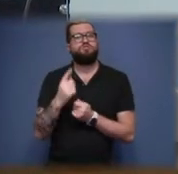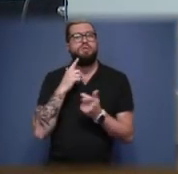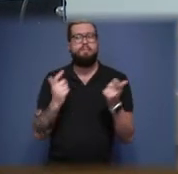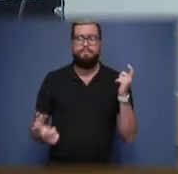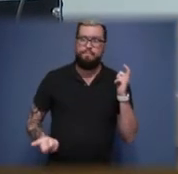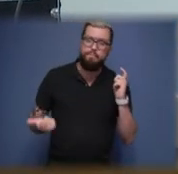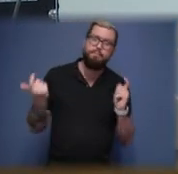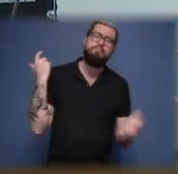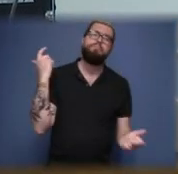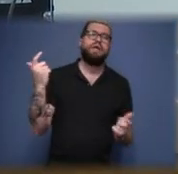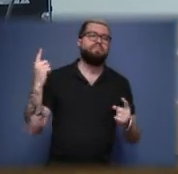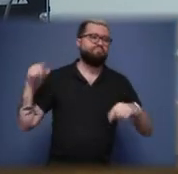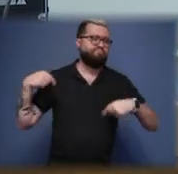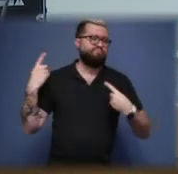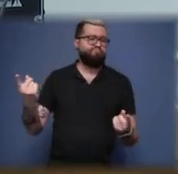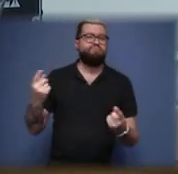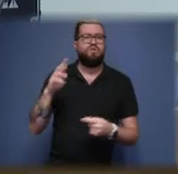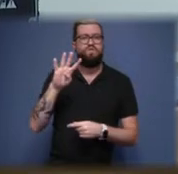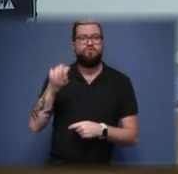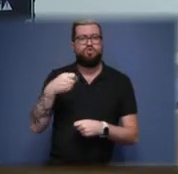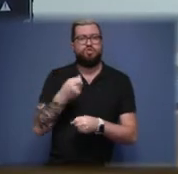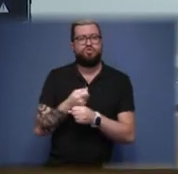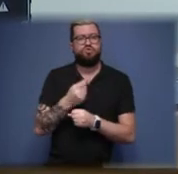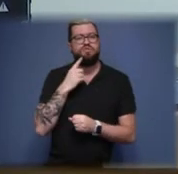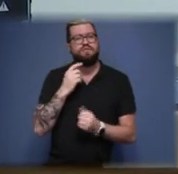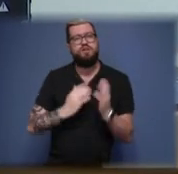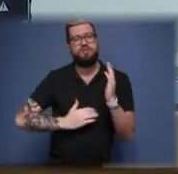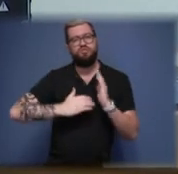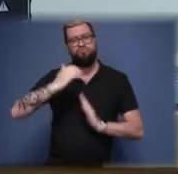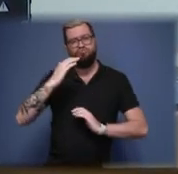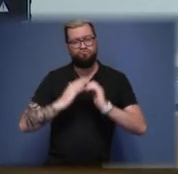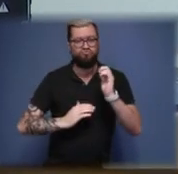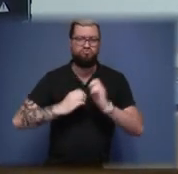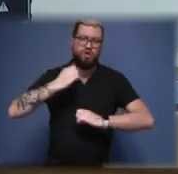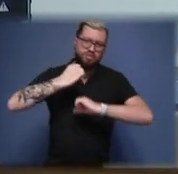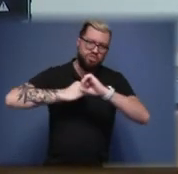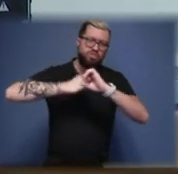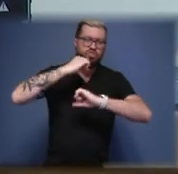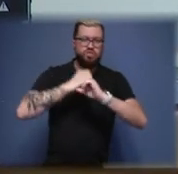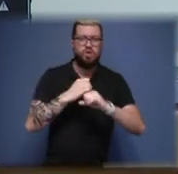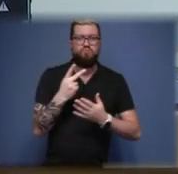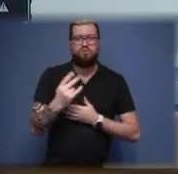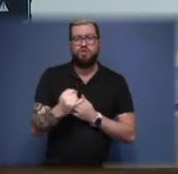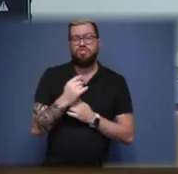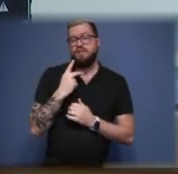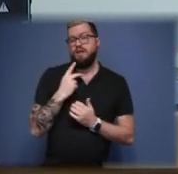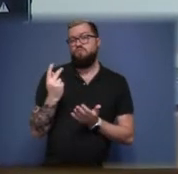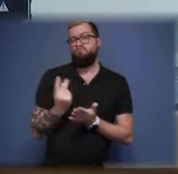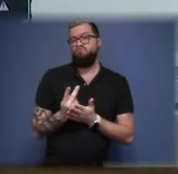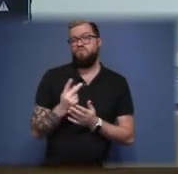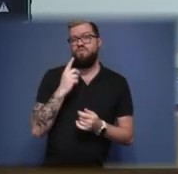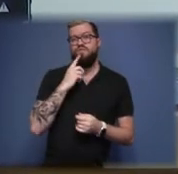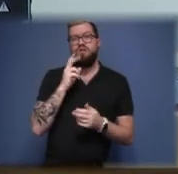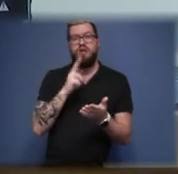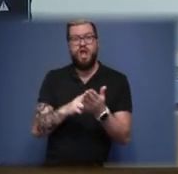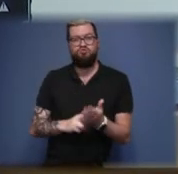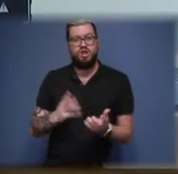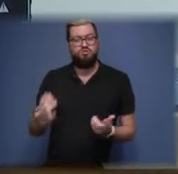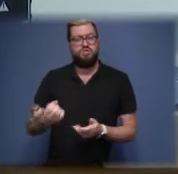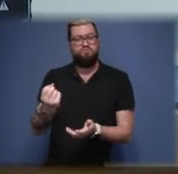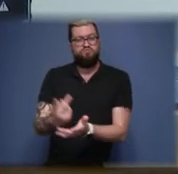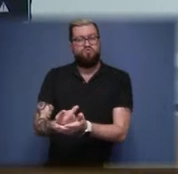one certainly in the past 4 years, construction project, which we just approved the contractors on, and we had a little